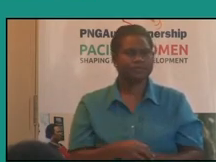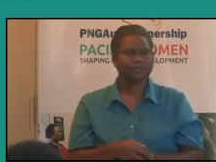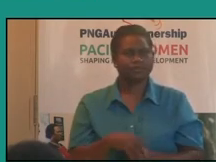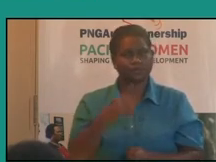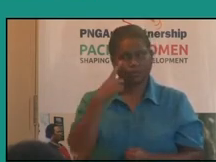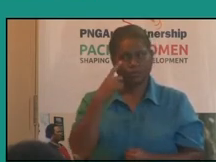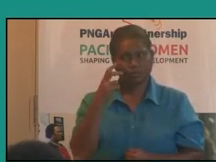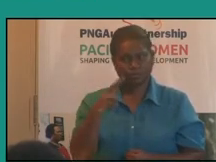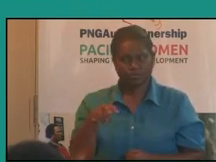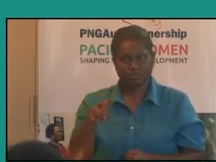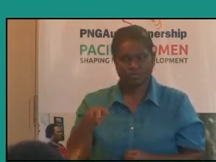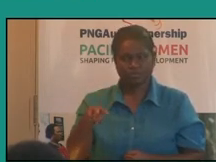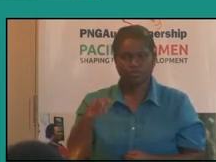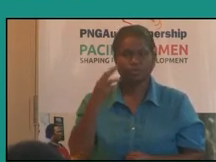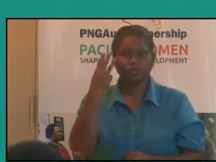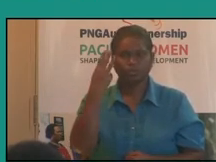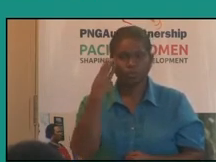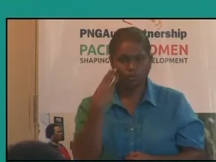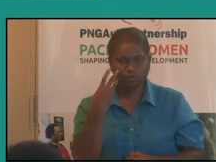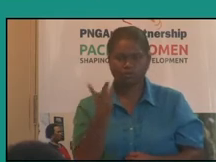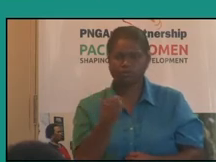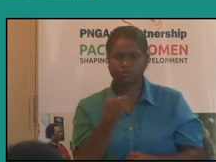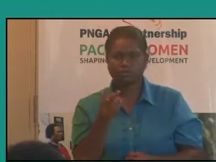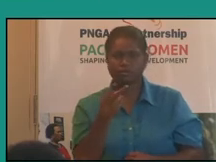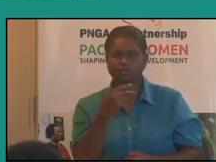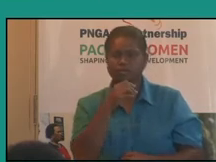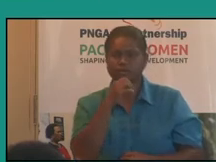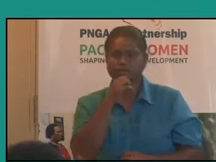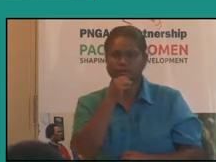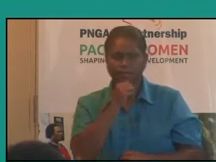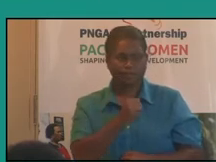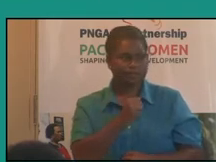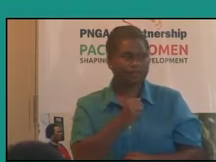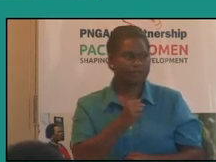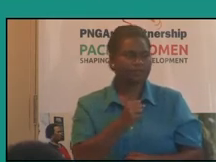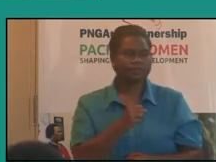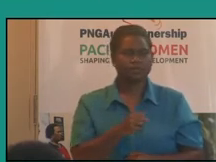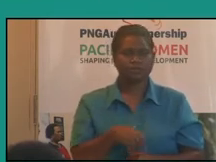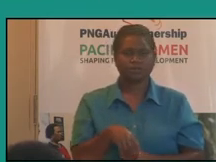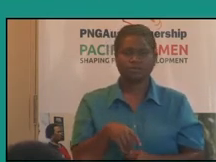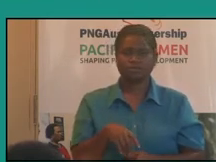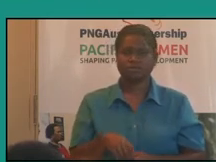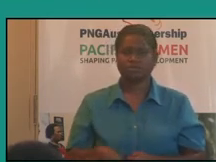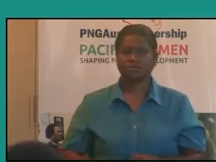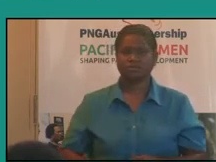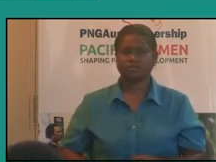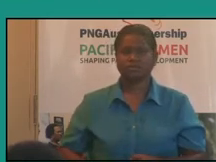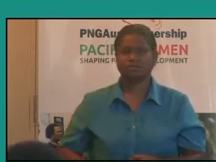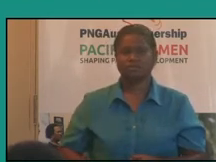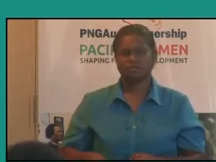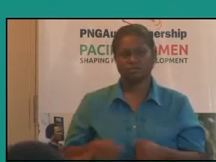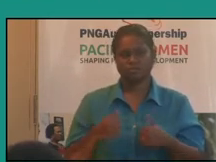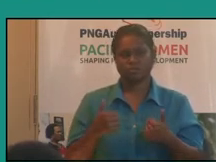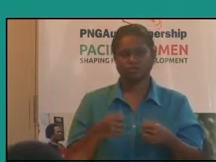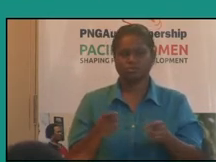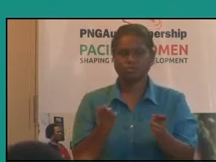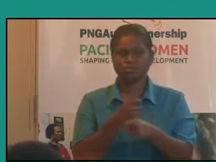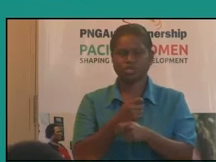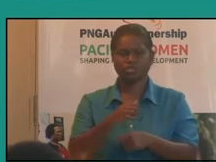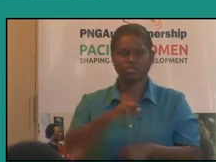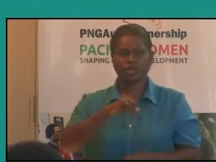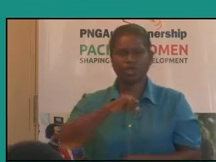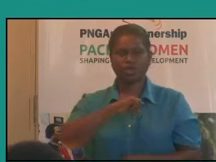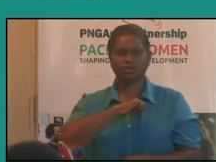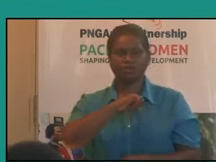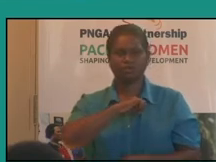about whether women and men both vote for women's seats? Is it better to shift attitudes about it being appropriate